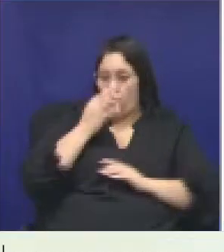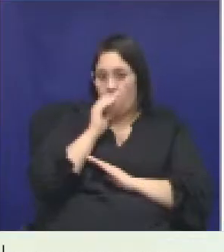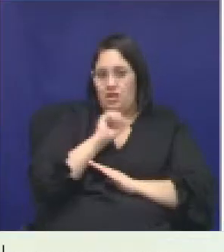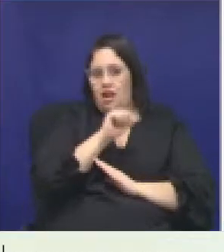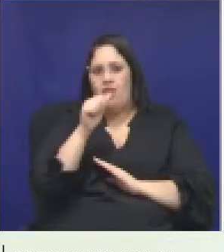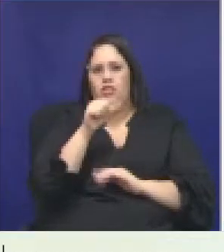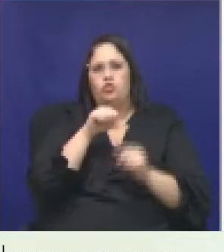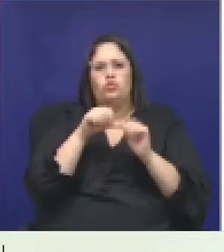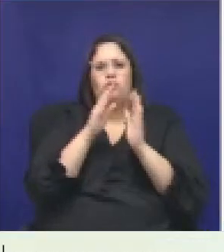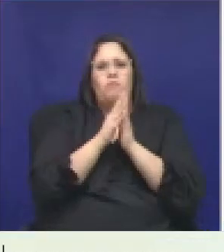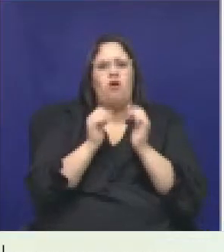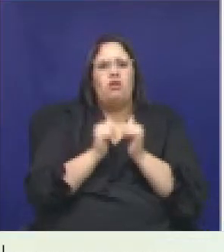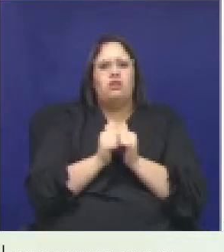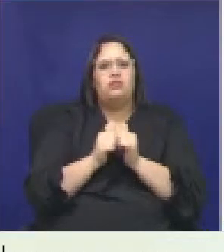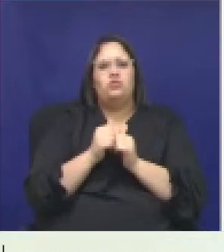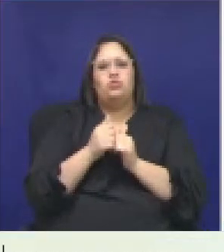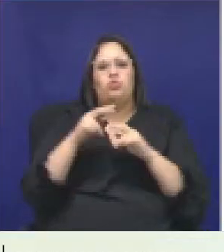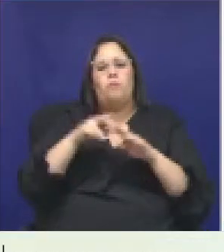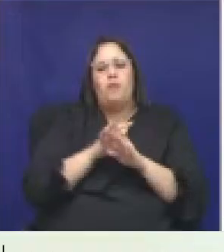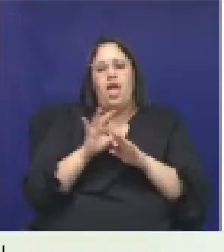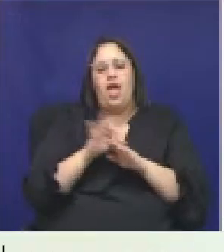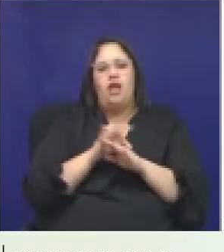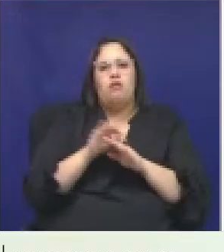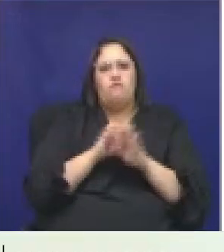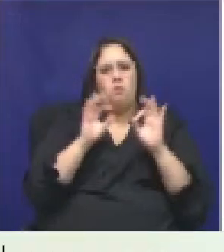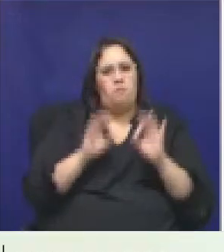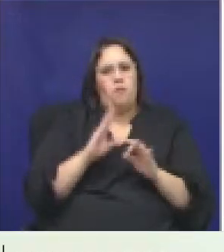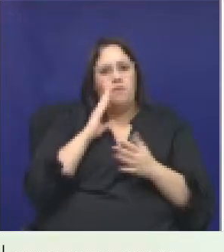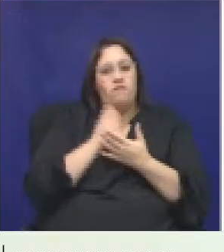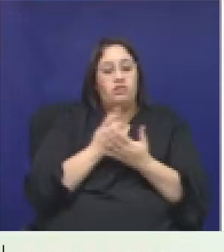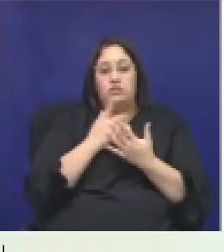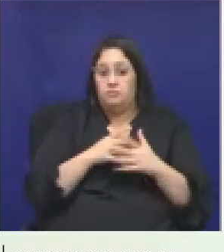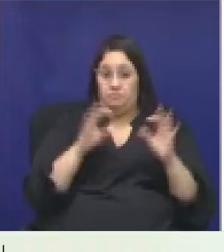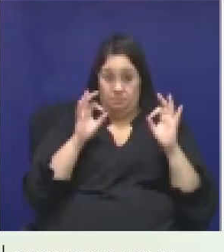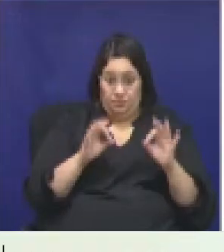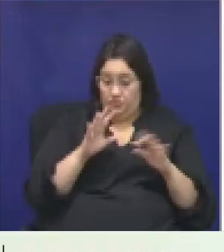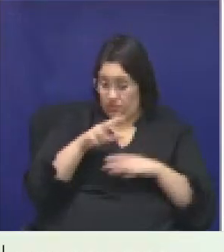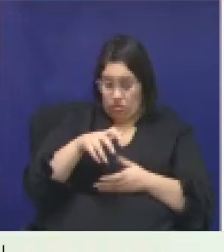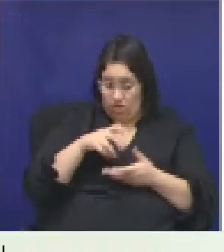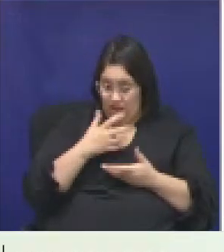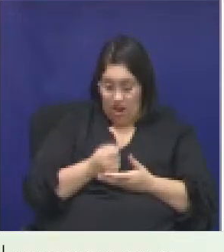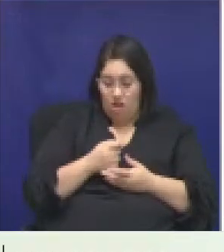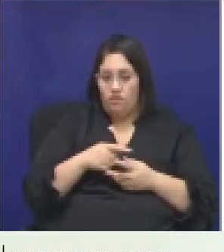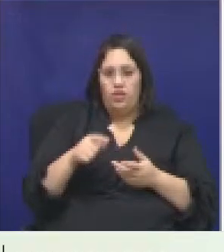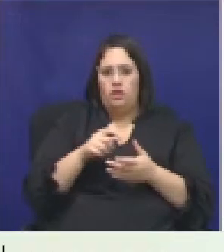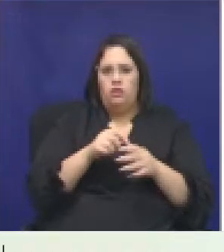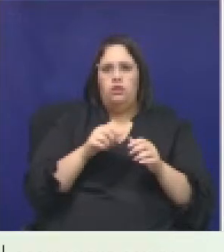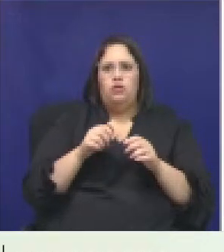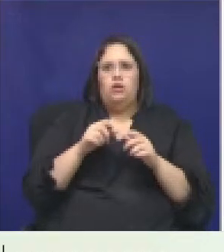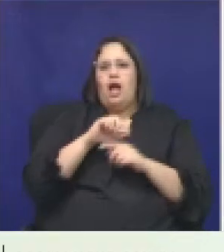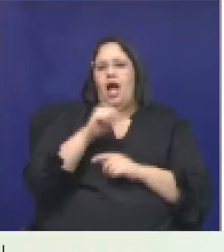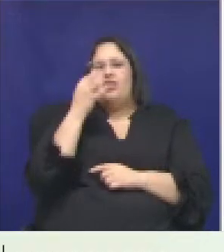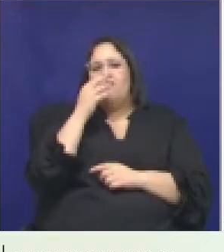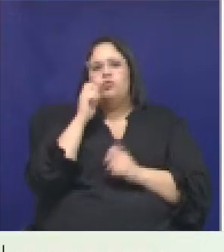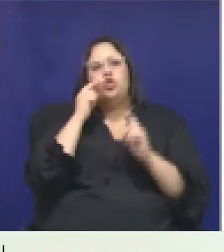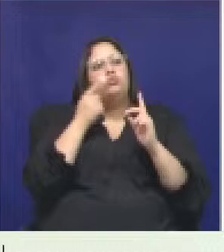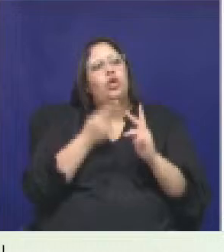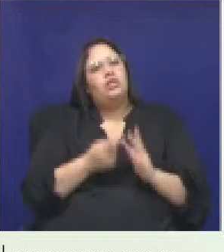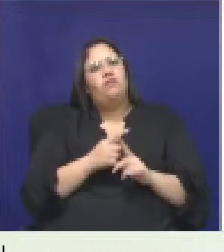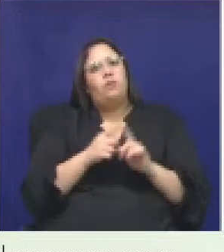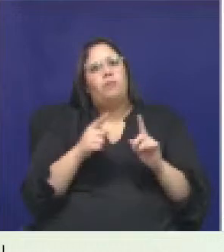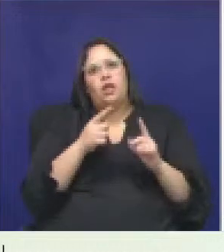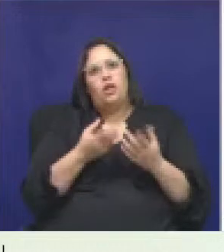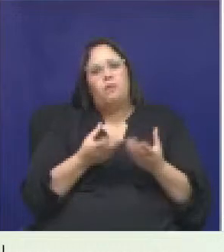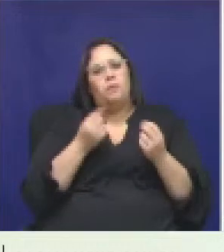social partners to plan on the basis of credible evidence. Without credible data, the attainment of government objectives and other objectives can result